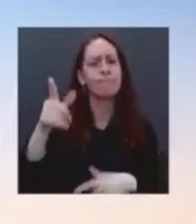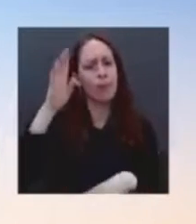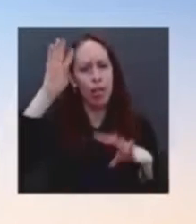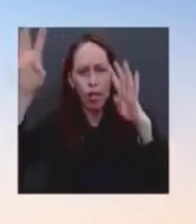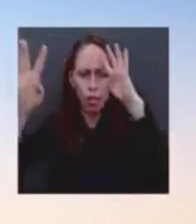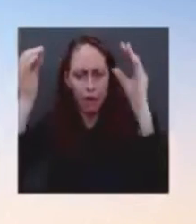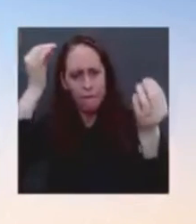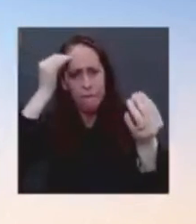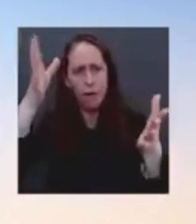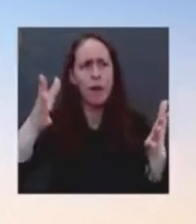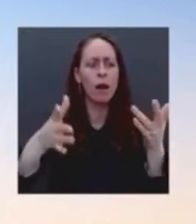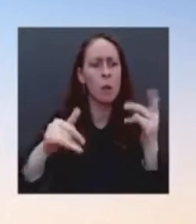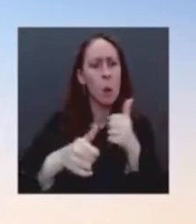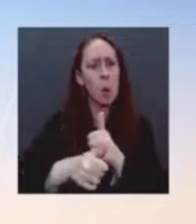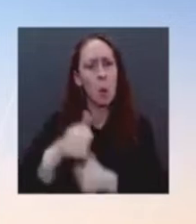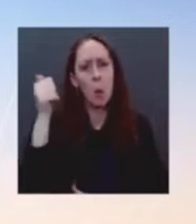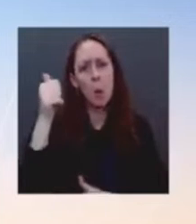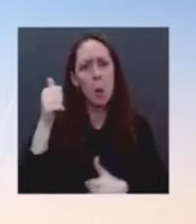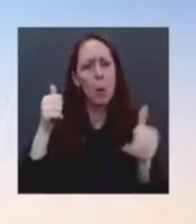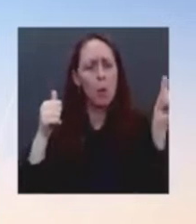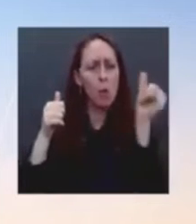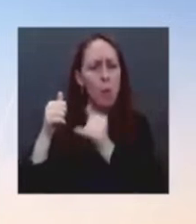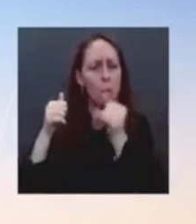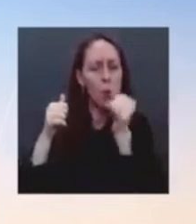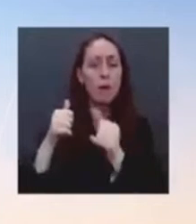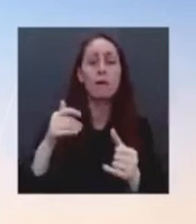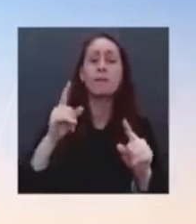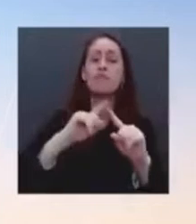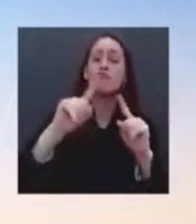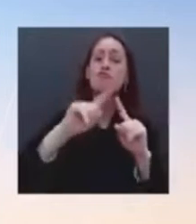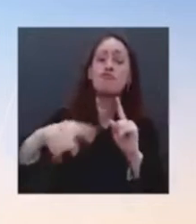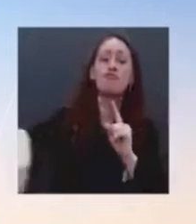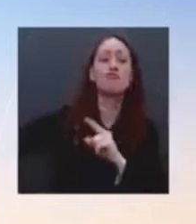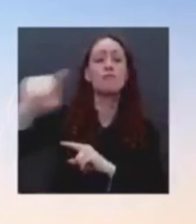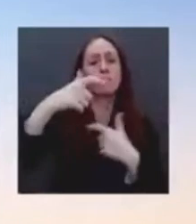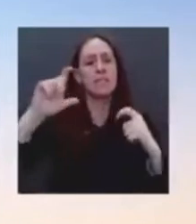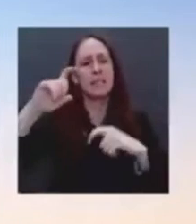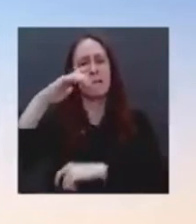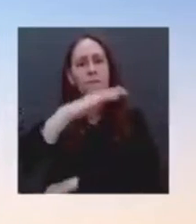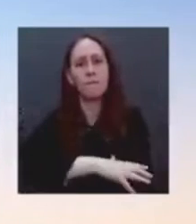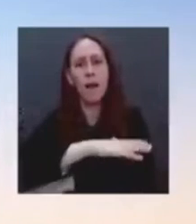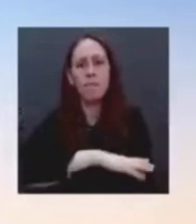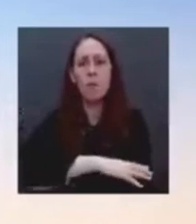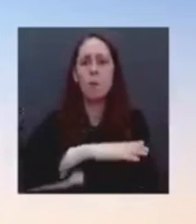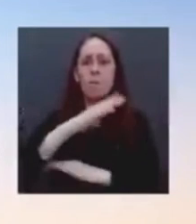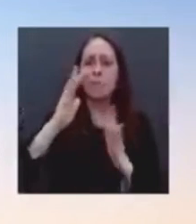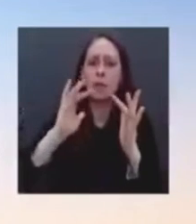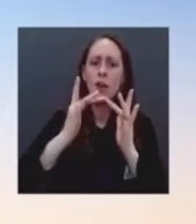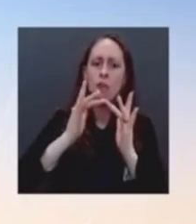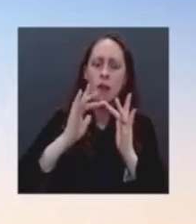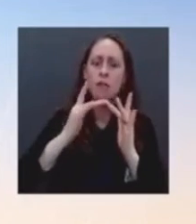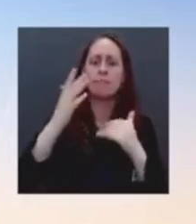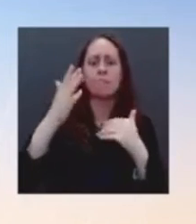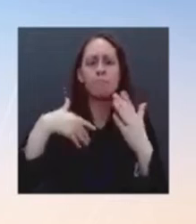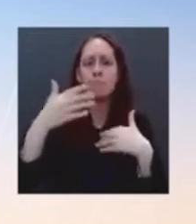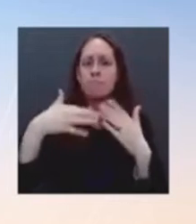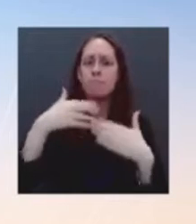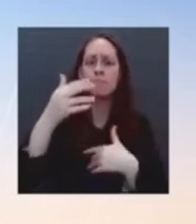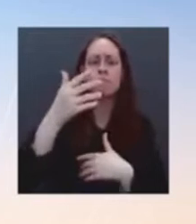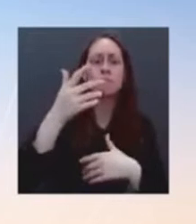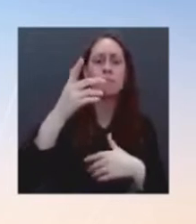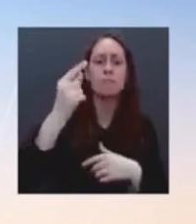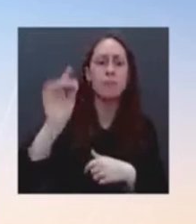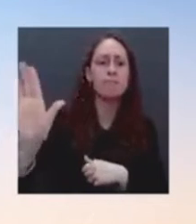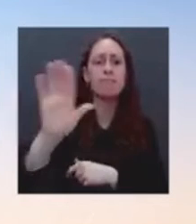and all major news sources for that matter, be responsible and be vigilant to ensure the American people have access to accurate information on something as significant